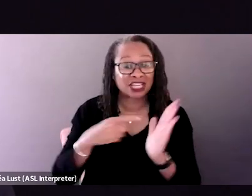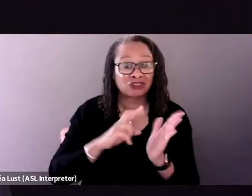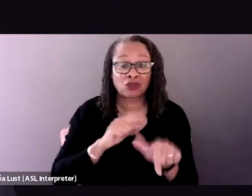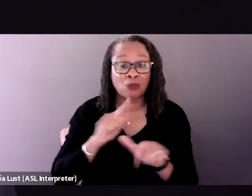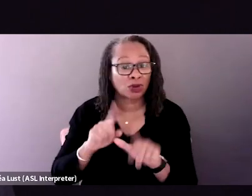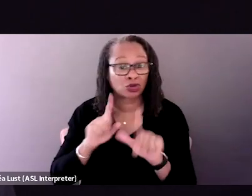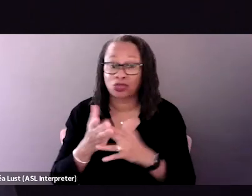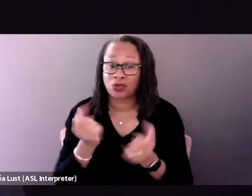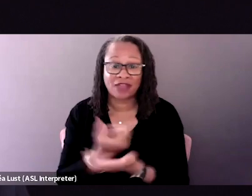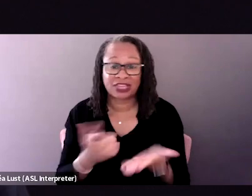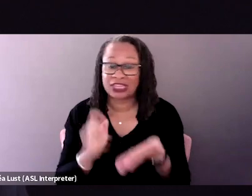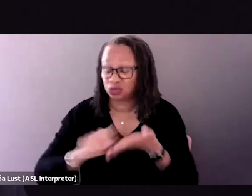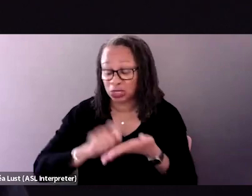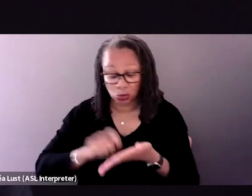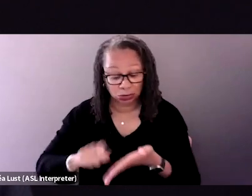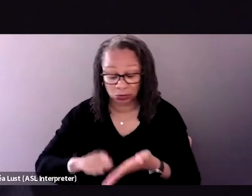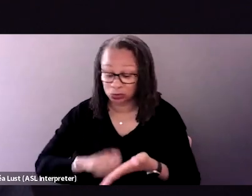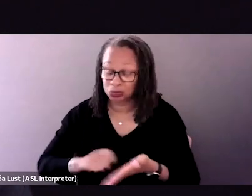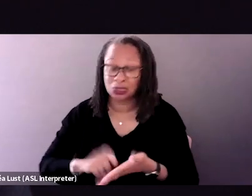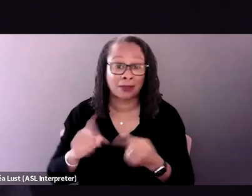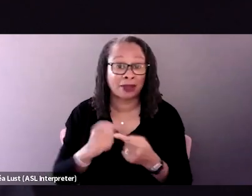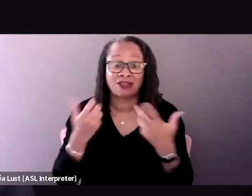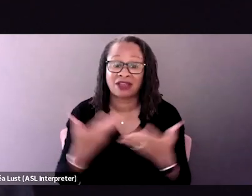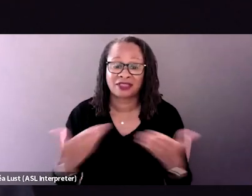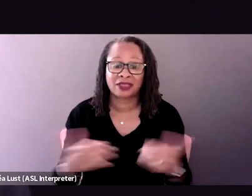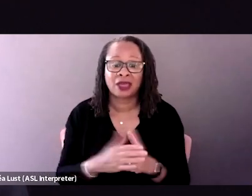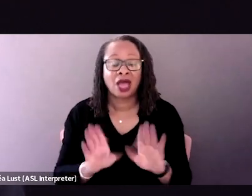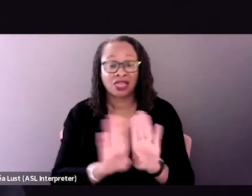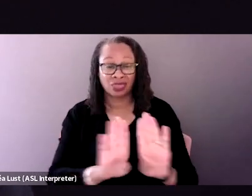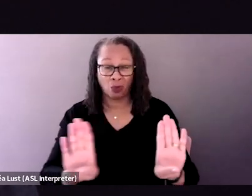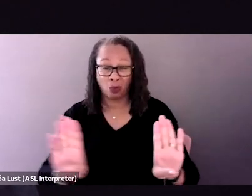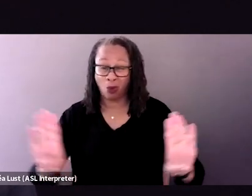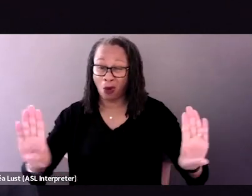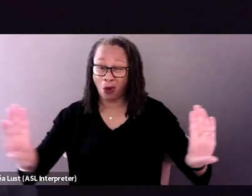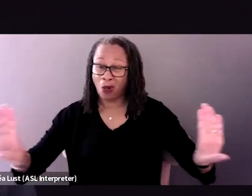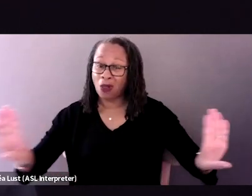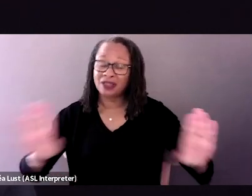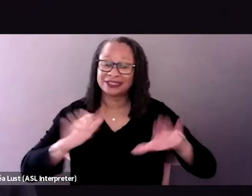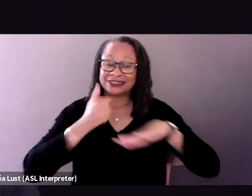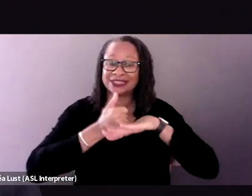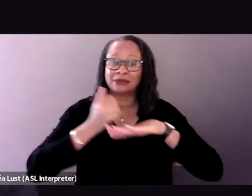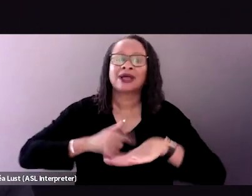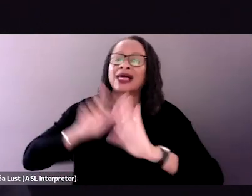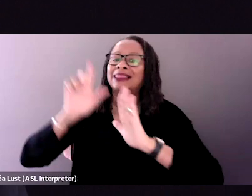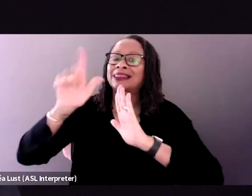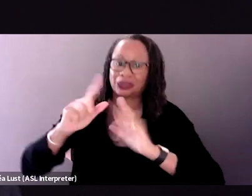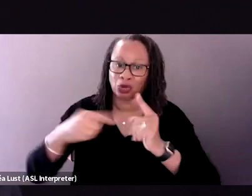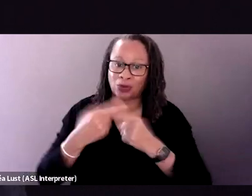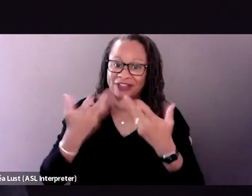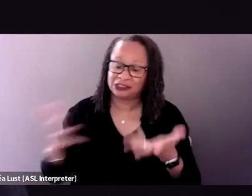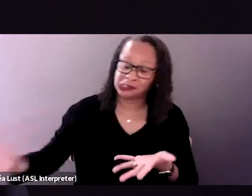and take copious notes, and the wall that they put together came much later once they had gathered